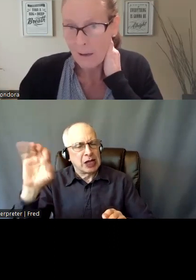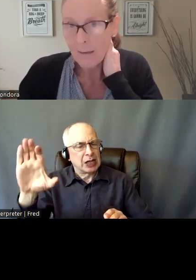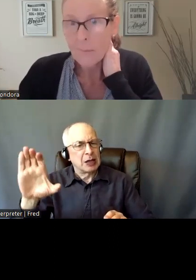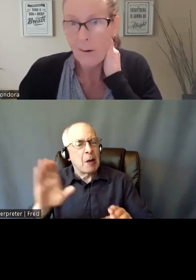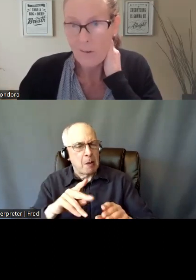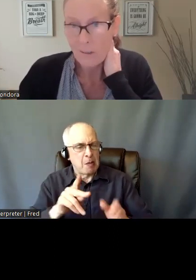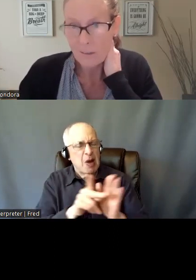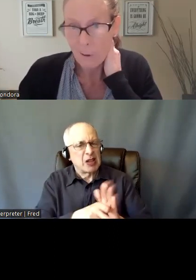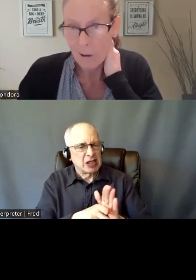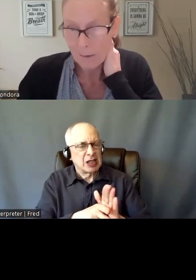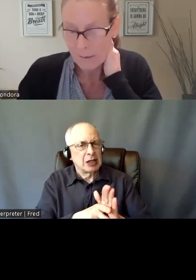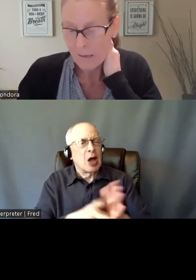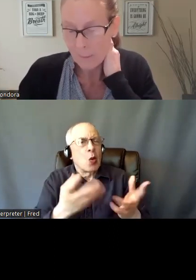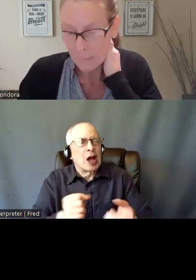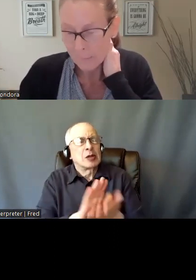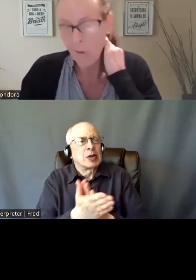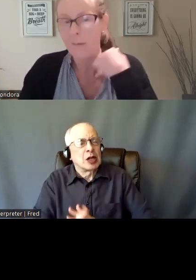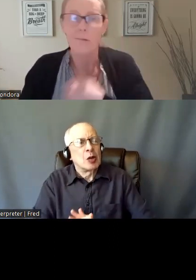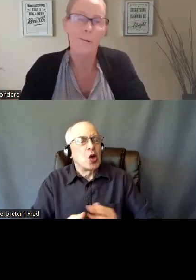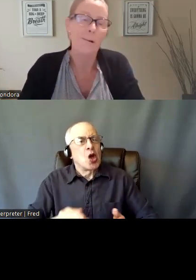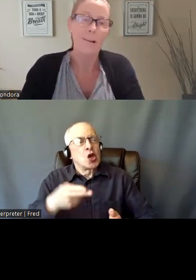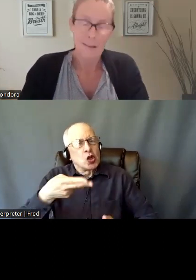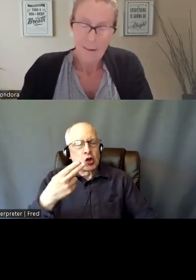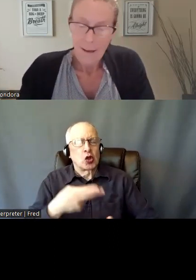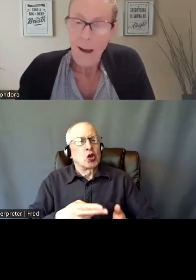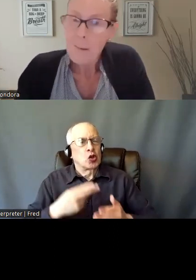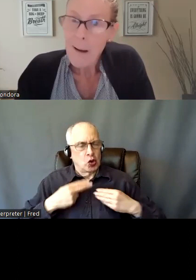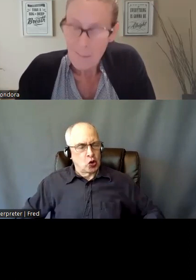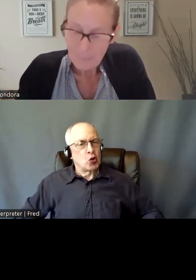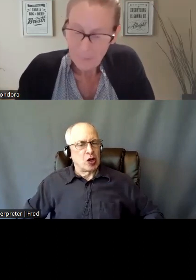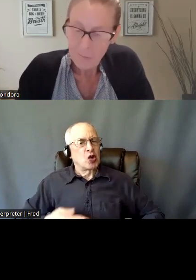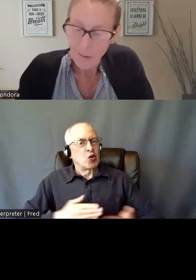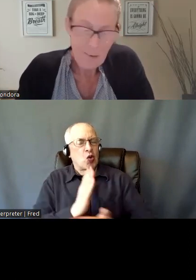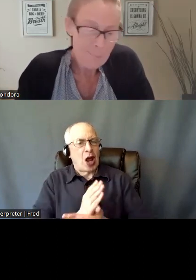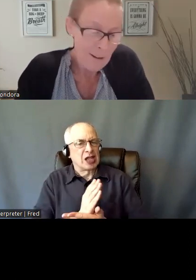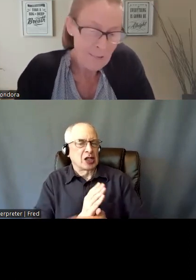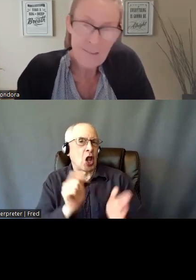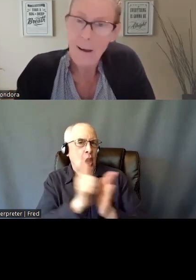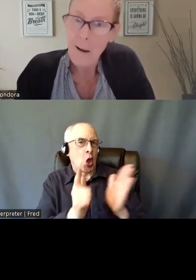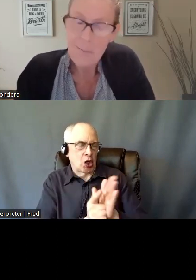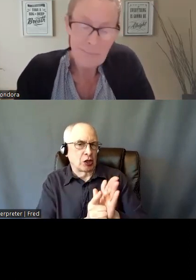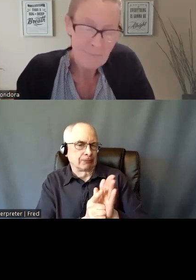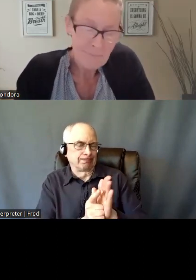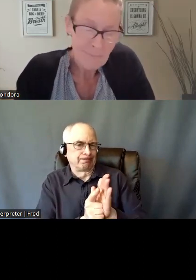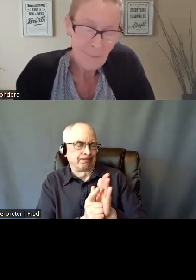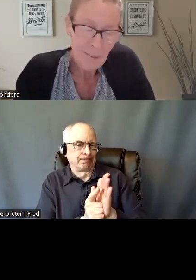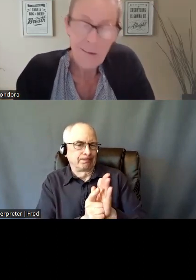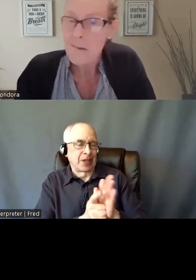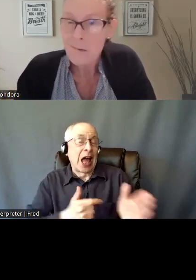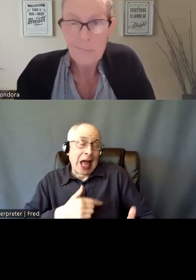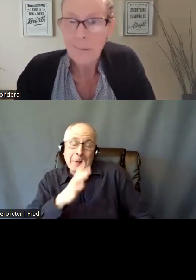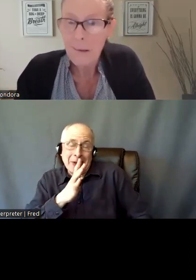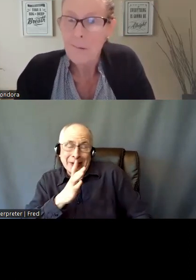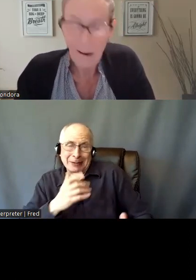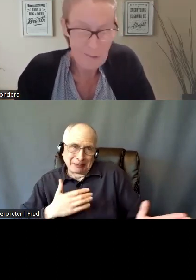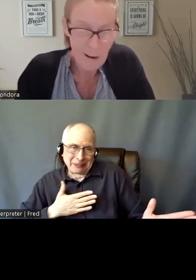in immigration law and asylum law. So I'm her mom, so of course I'm biased, but